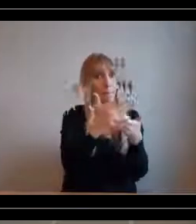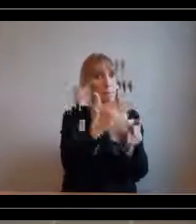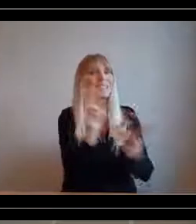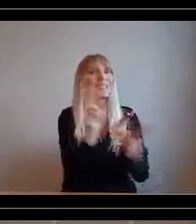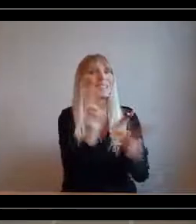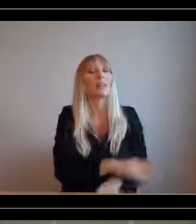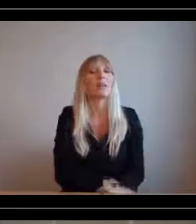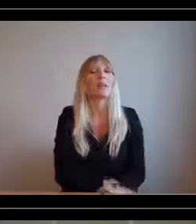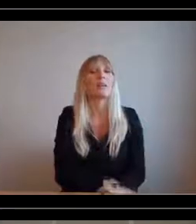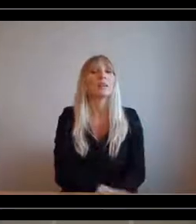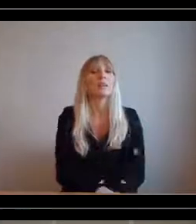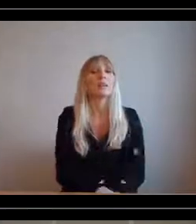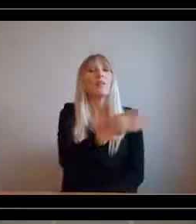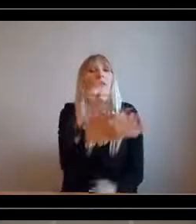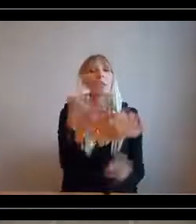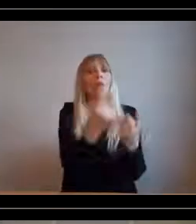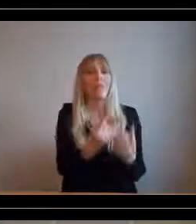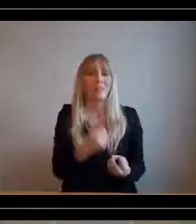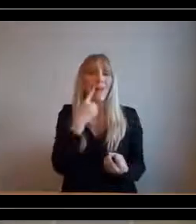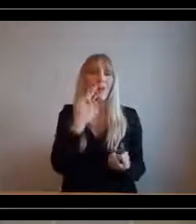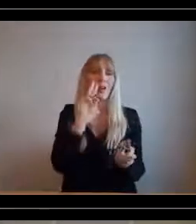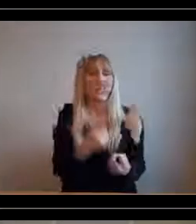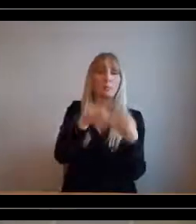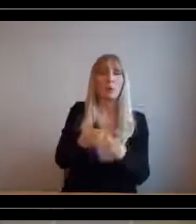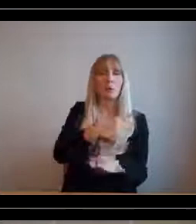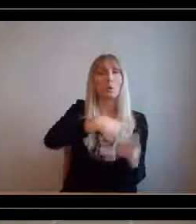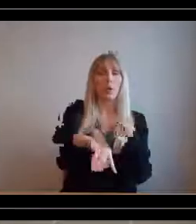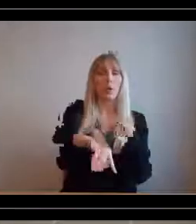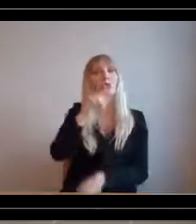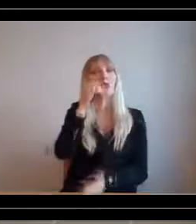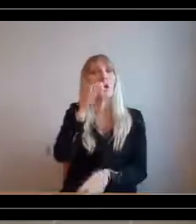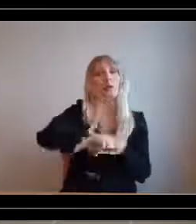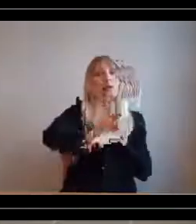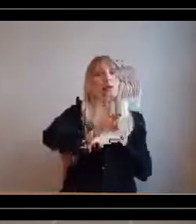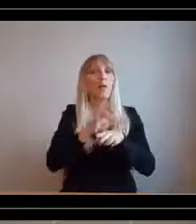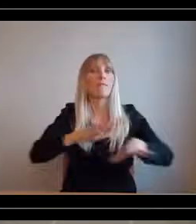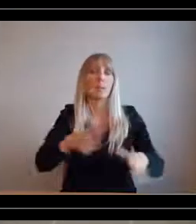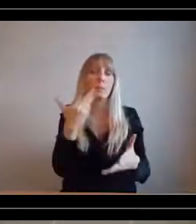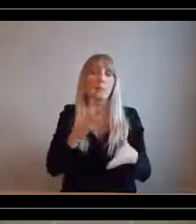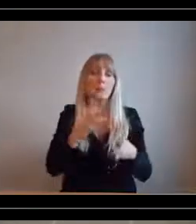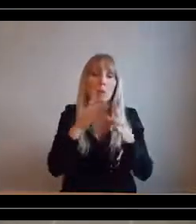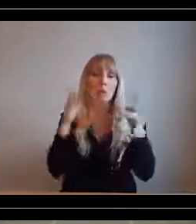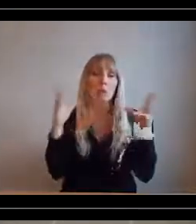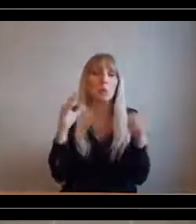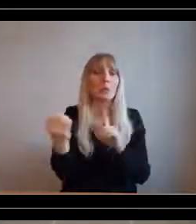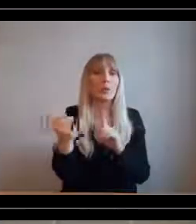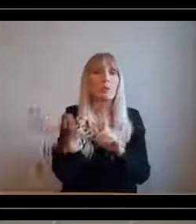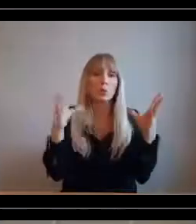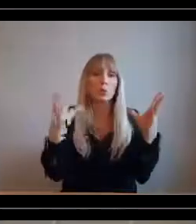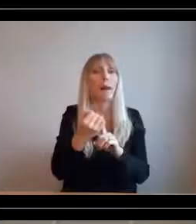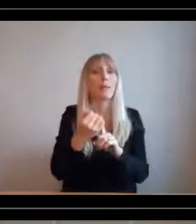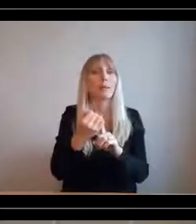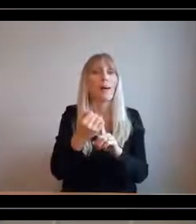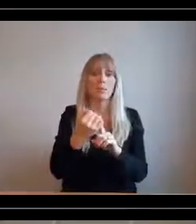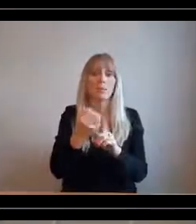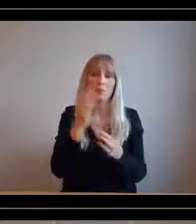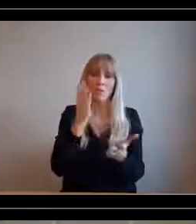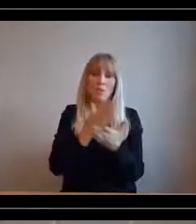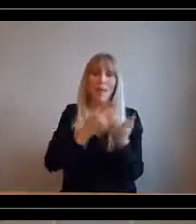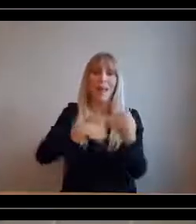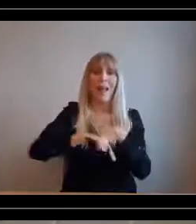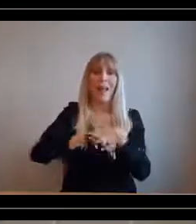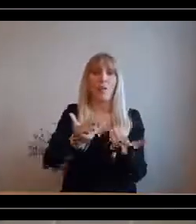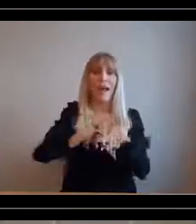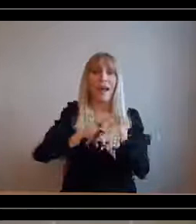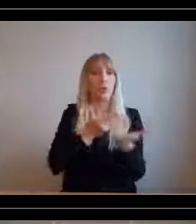there's a couple of things that I can probably help with that. We know that COVID has had a huge impact, and of course it's had an impact even on the way that we're